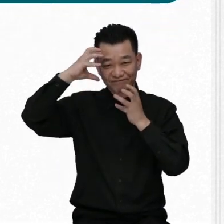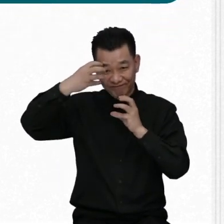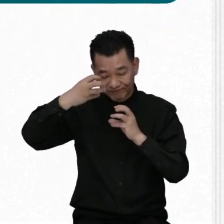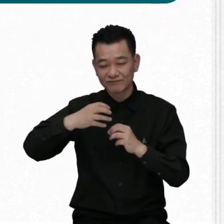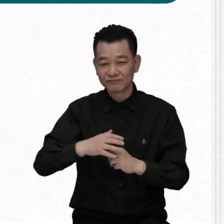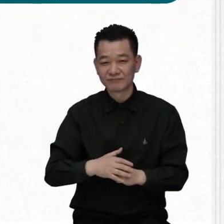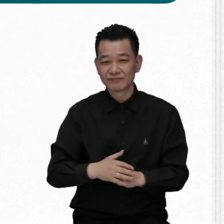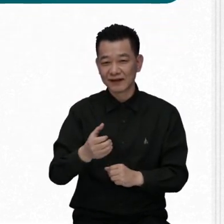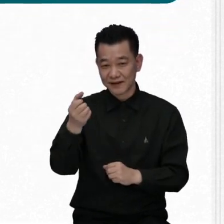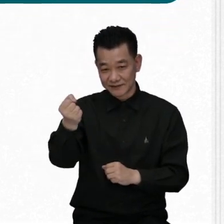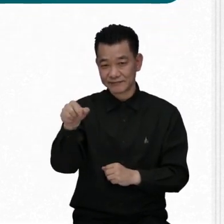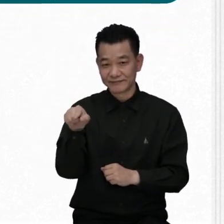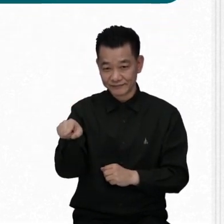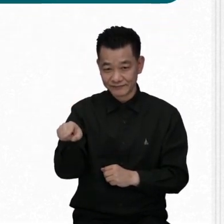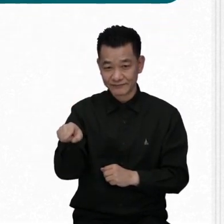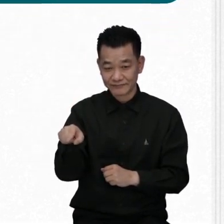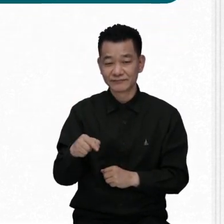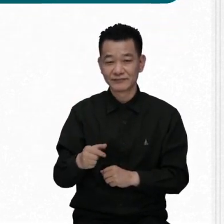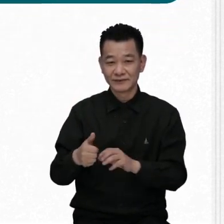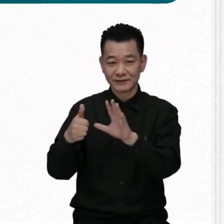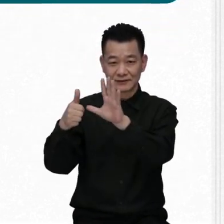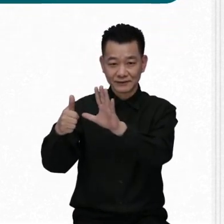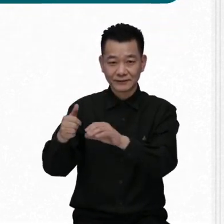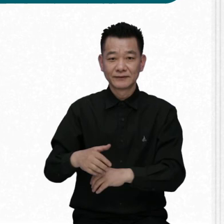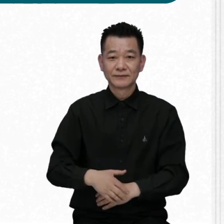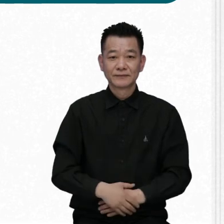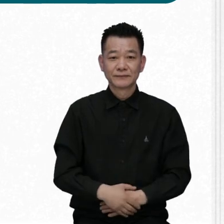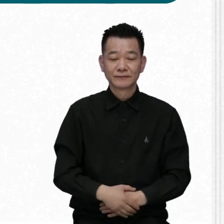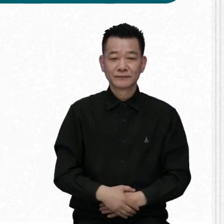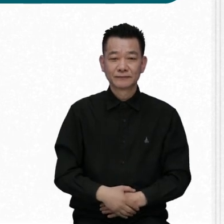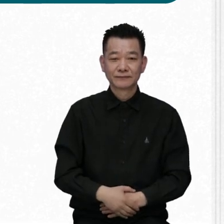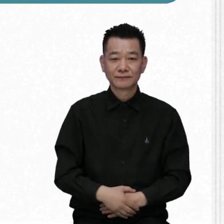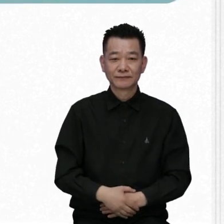disability, language disability, and facial disability.